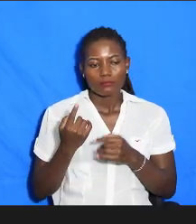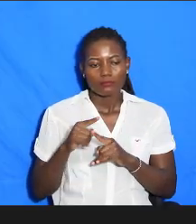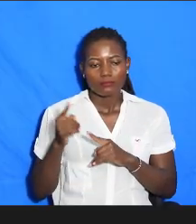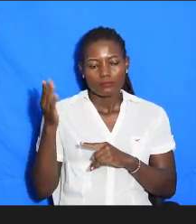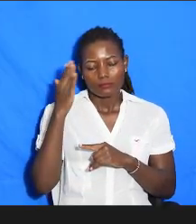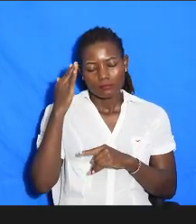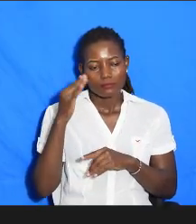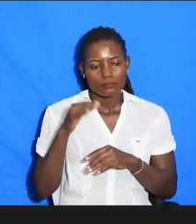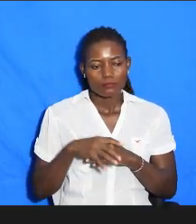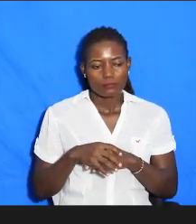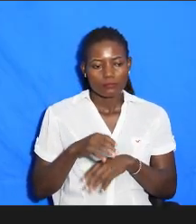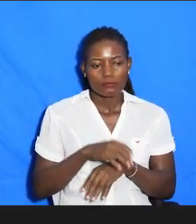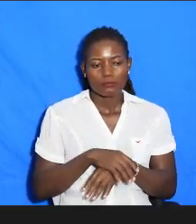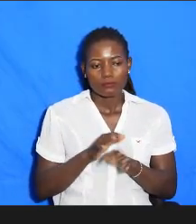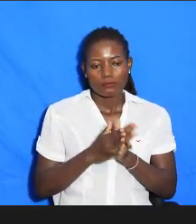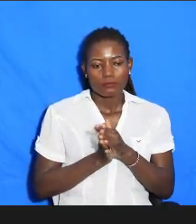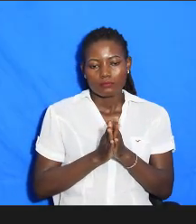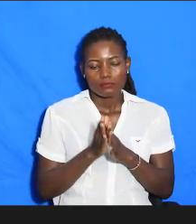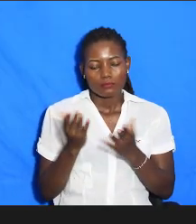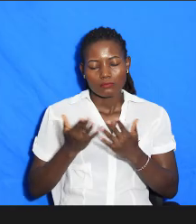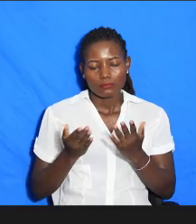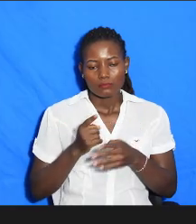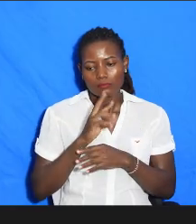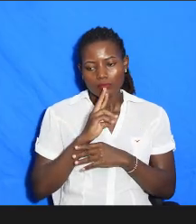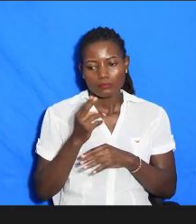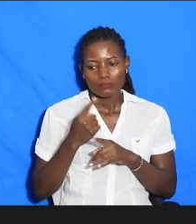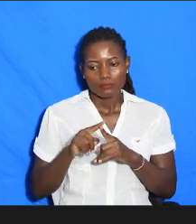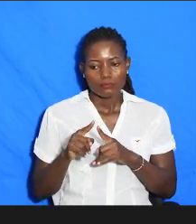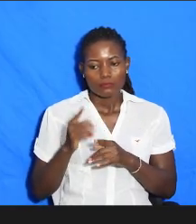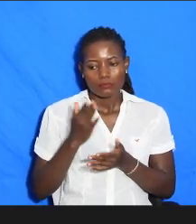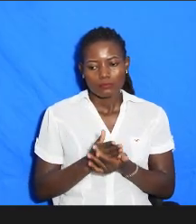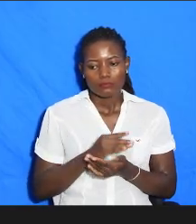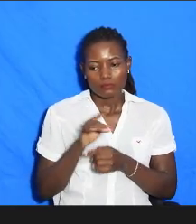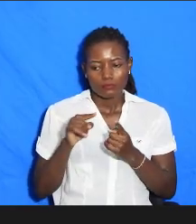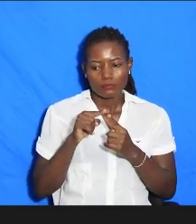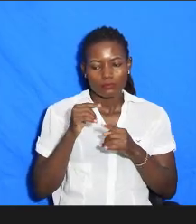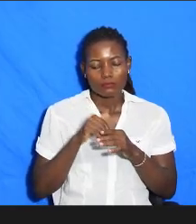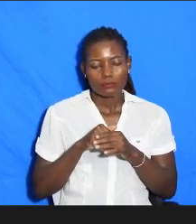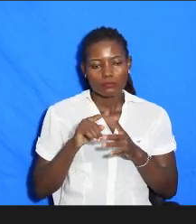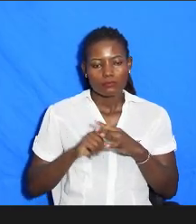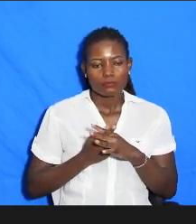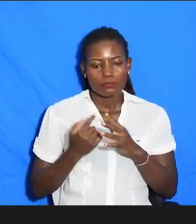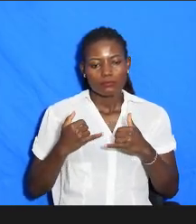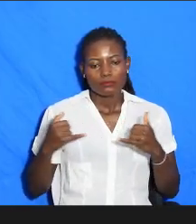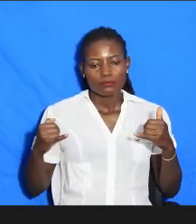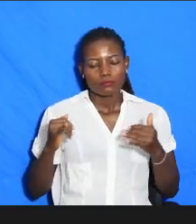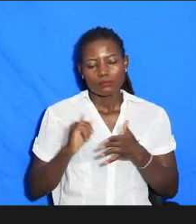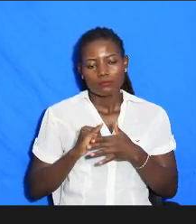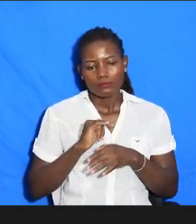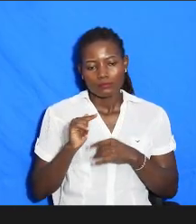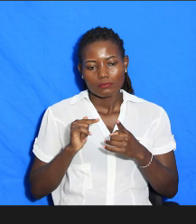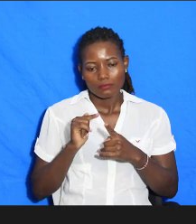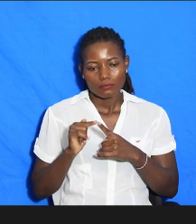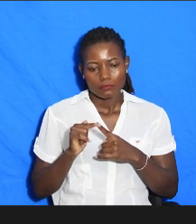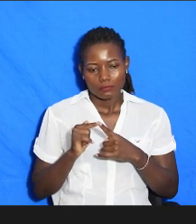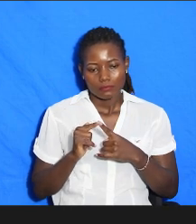of course, even where you are at. And that's a good thing as well. But of course, when you're on the starting line, that's when the